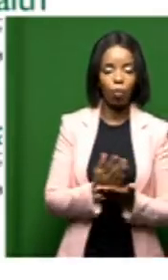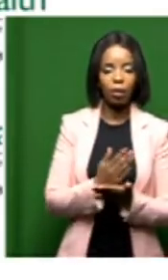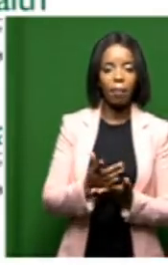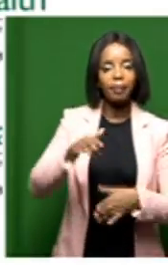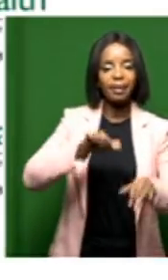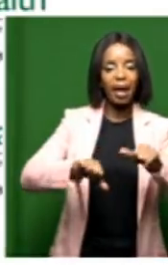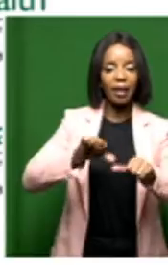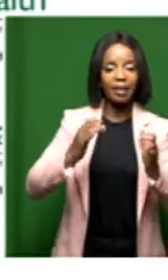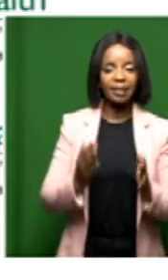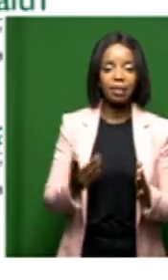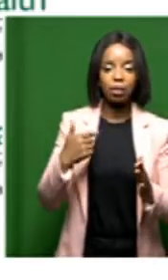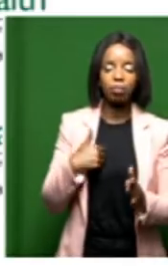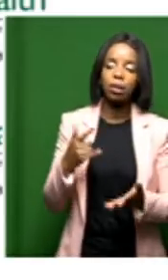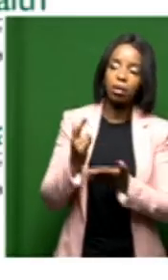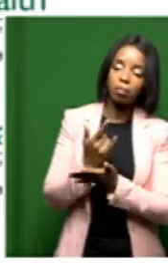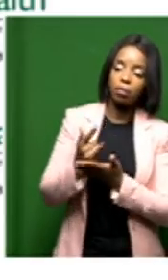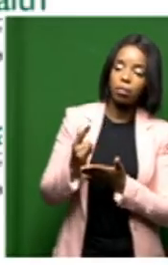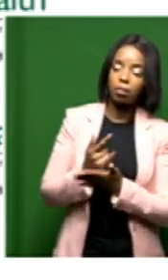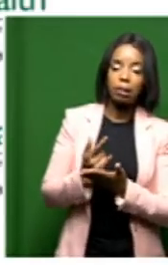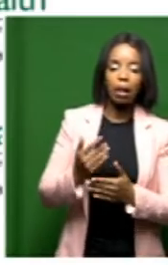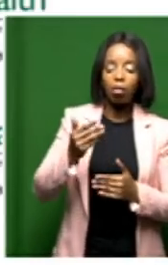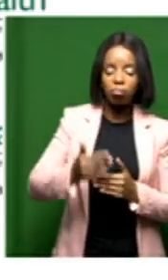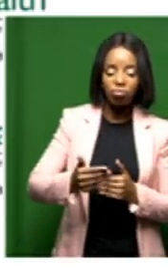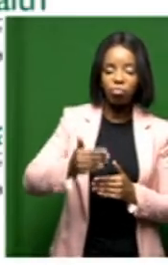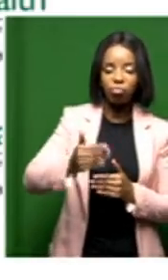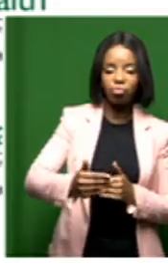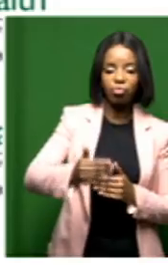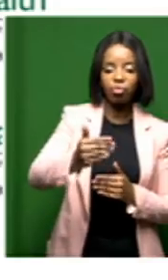to time, the expectation is that, you know,